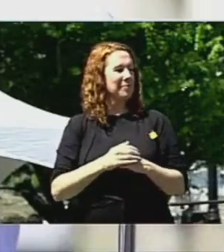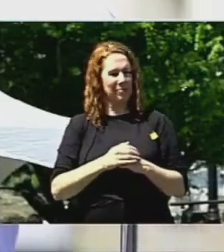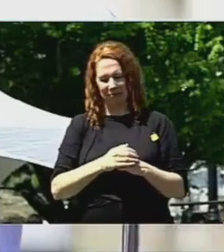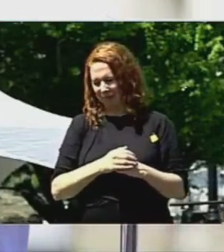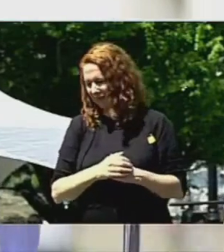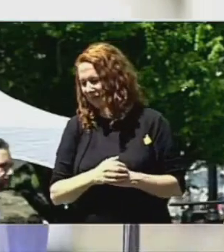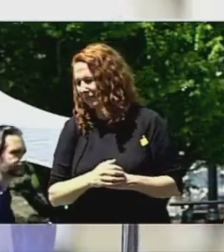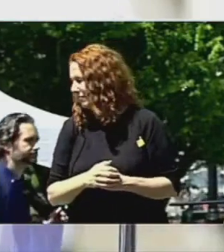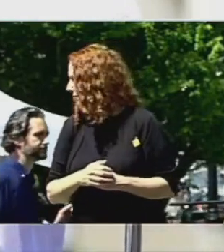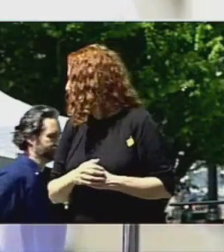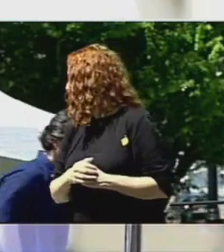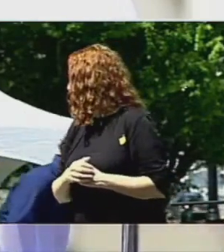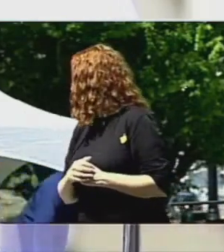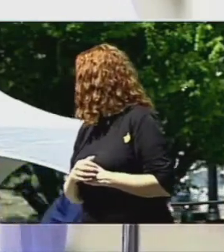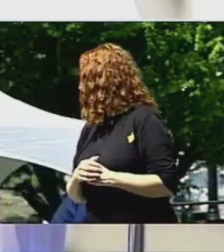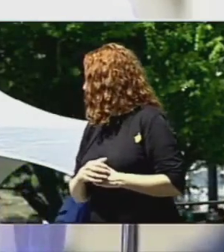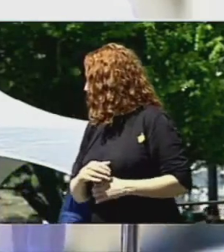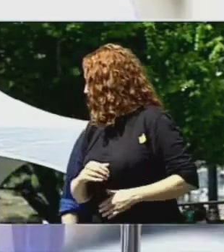right up.